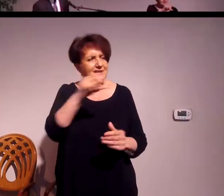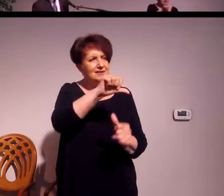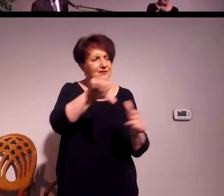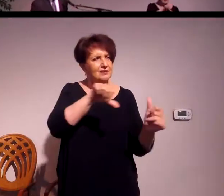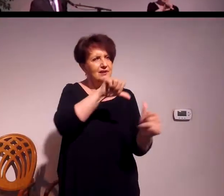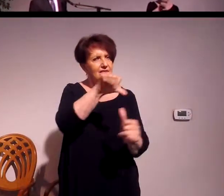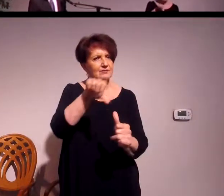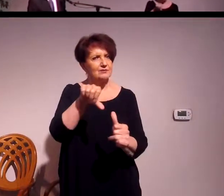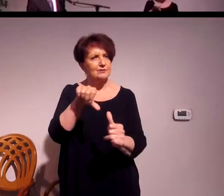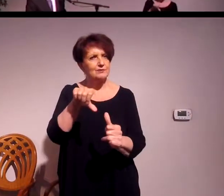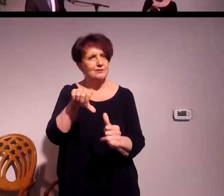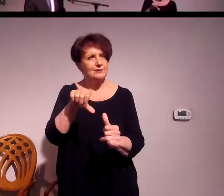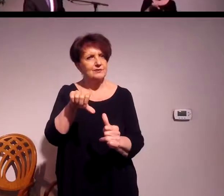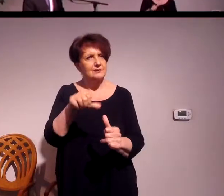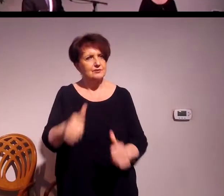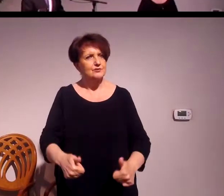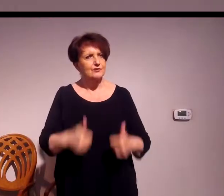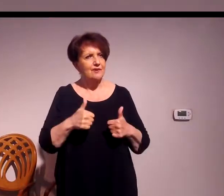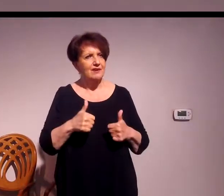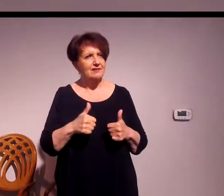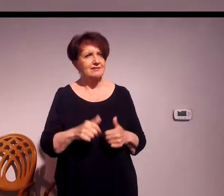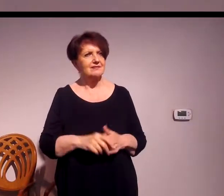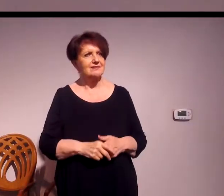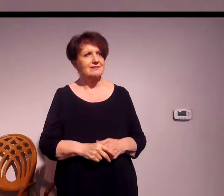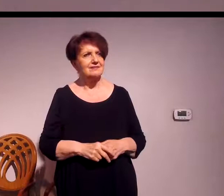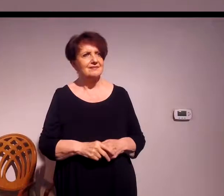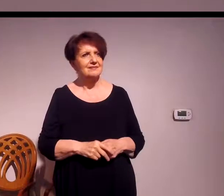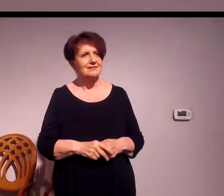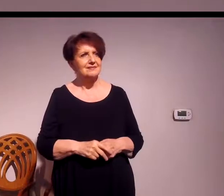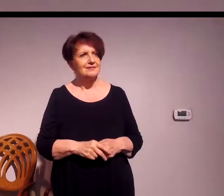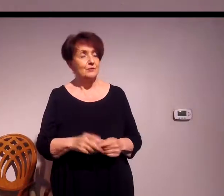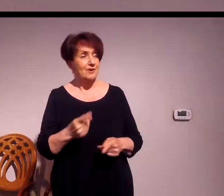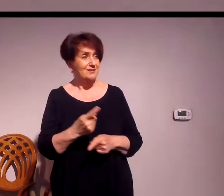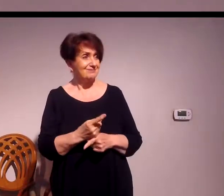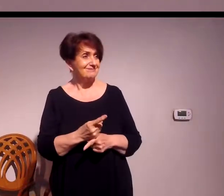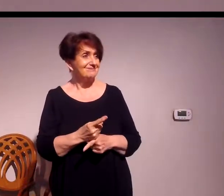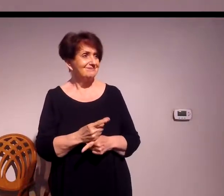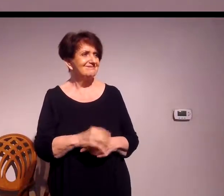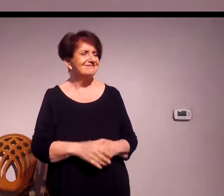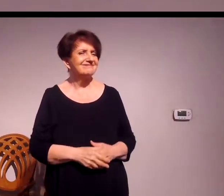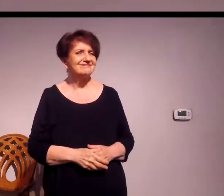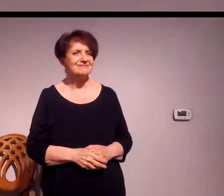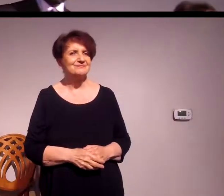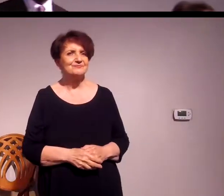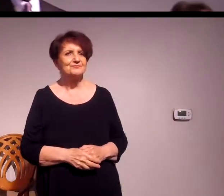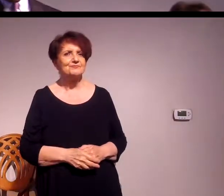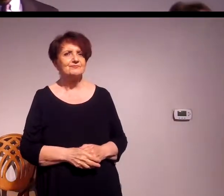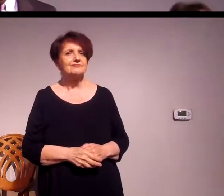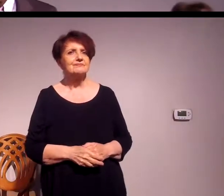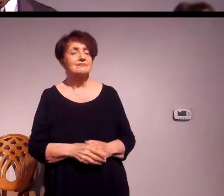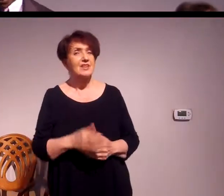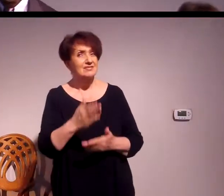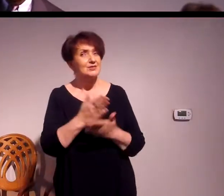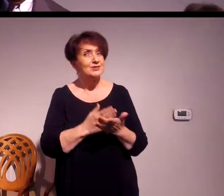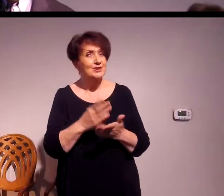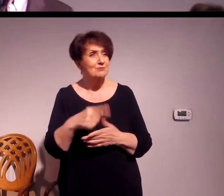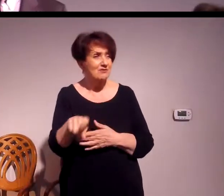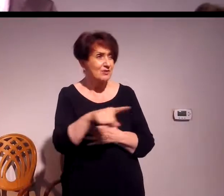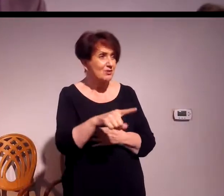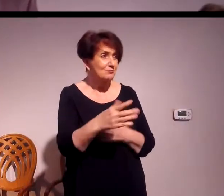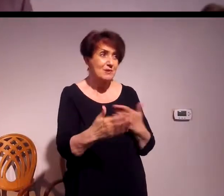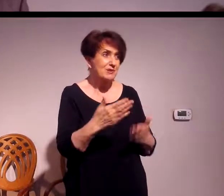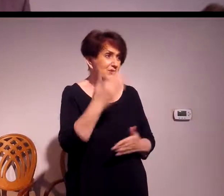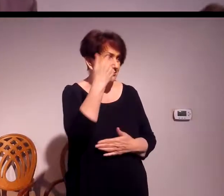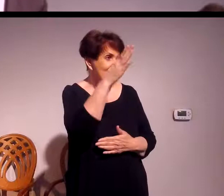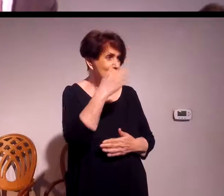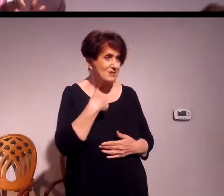other to survive, right? So some of you guys don't know me, and then